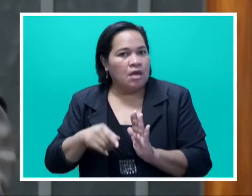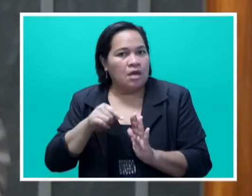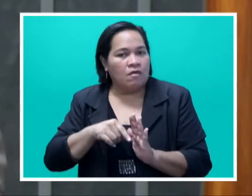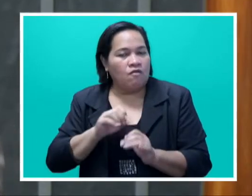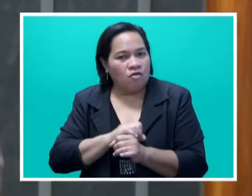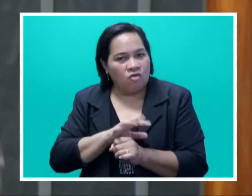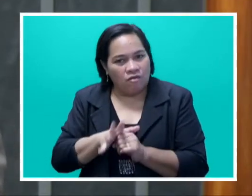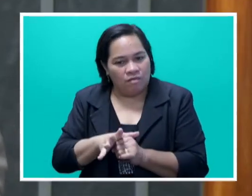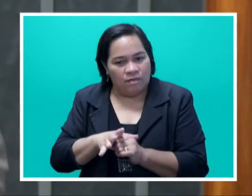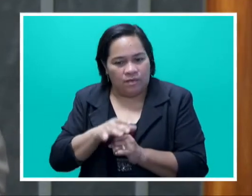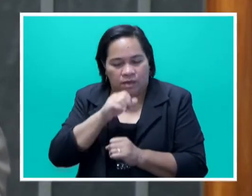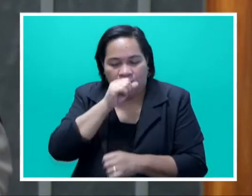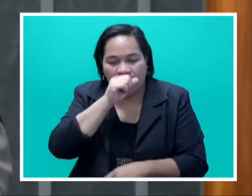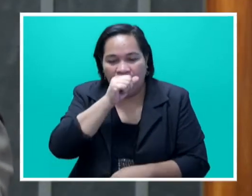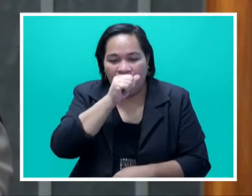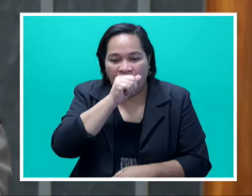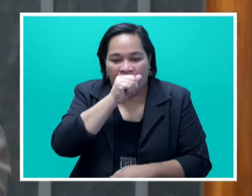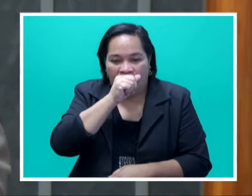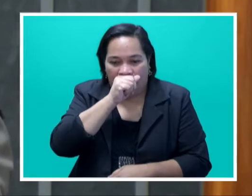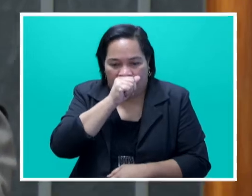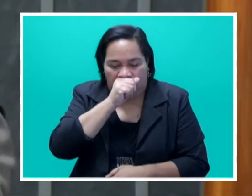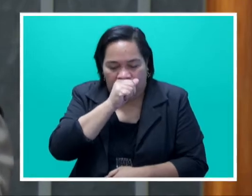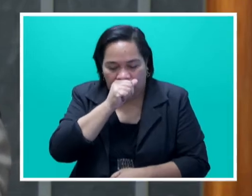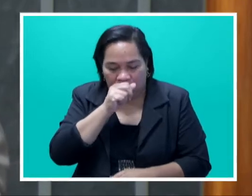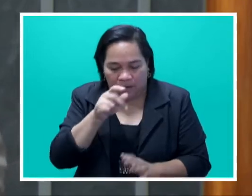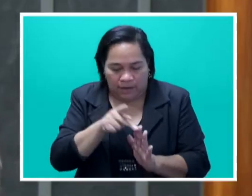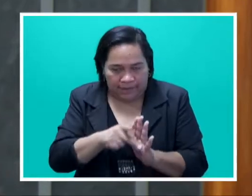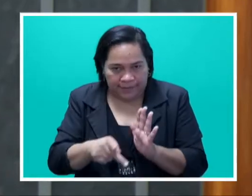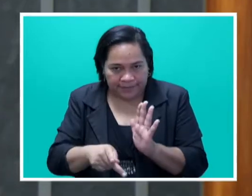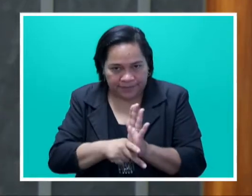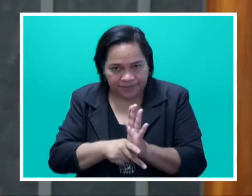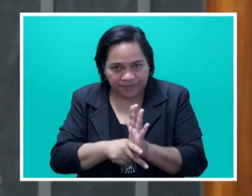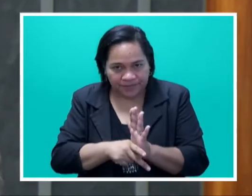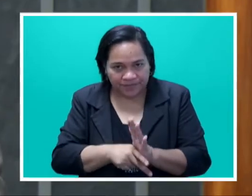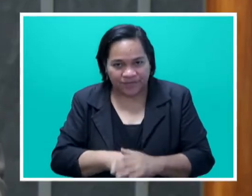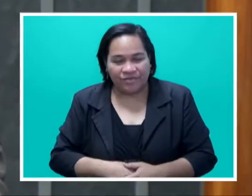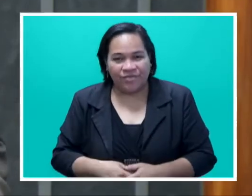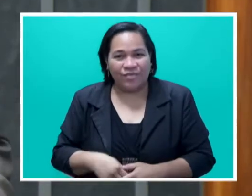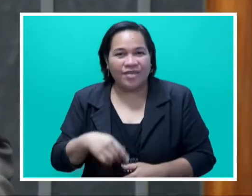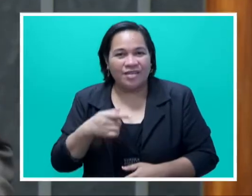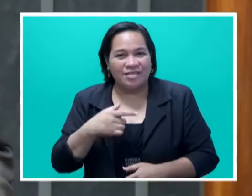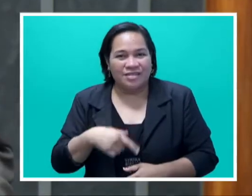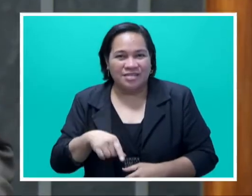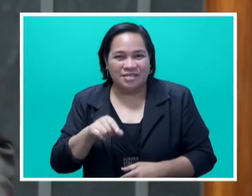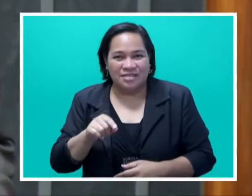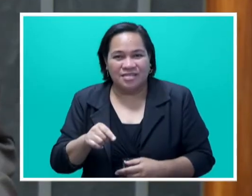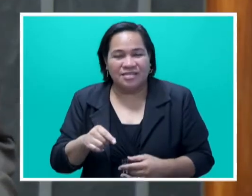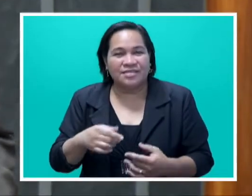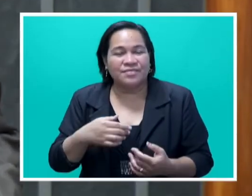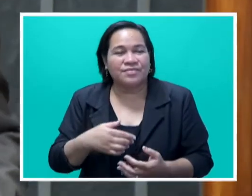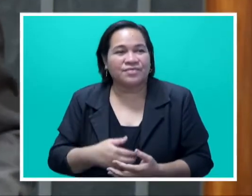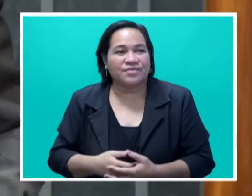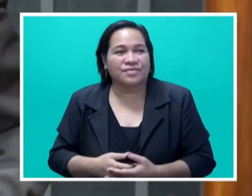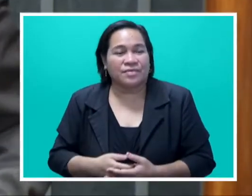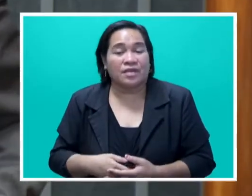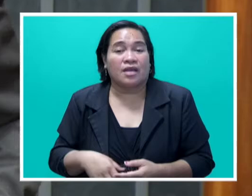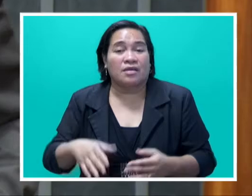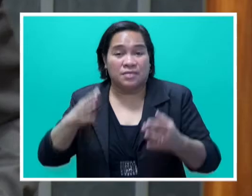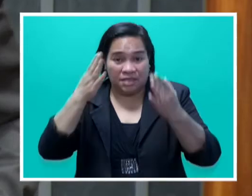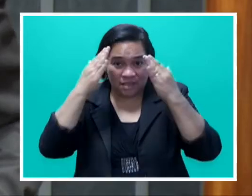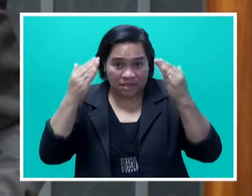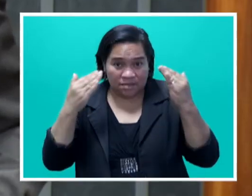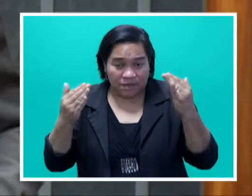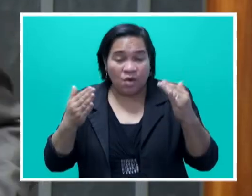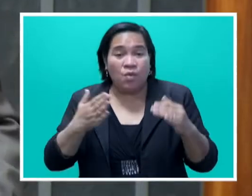both ends, from ours here in Fiji and labour market countries like Australia and New Zealand. Mr. Speaker, we